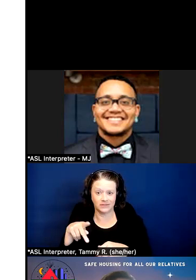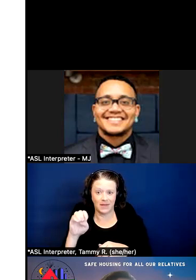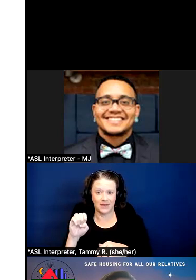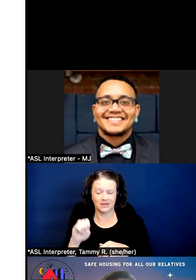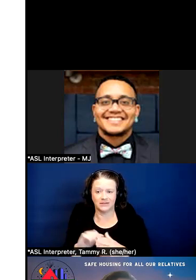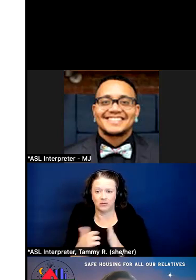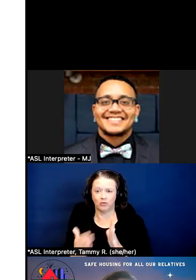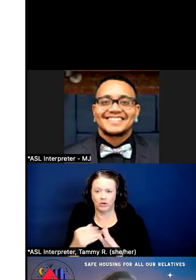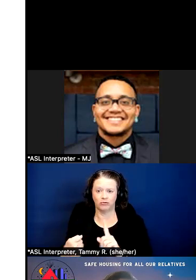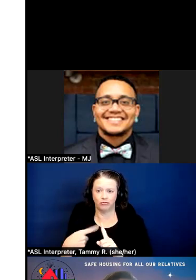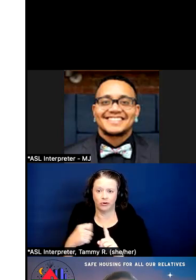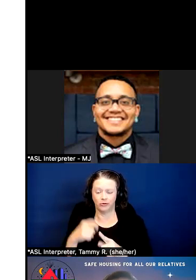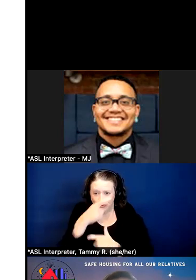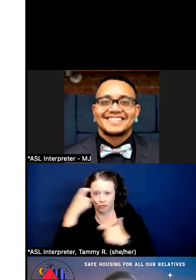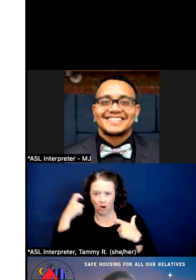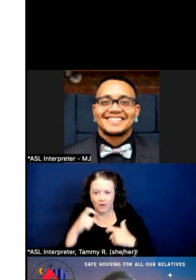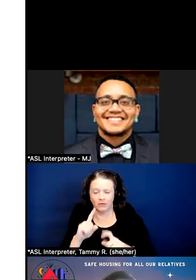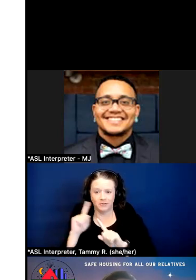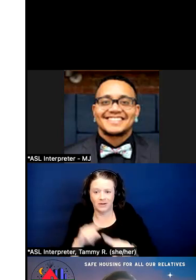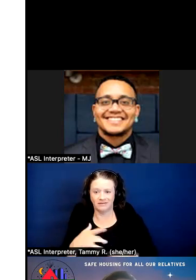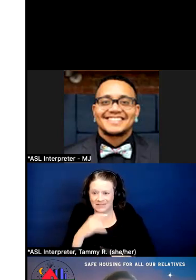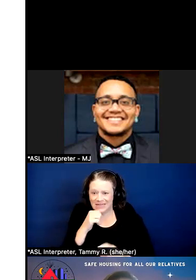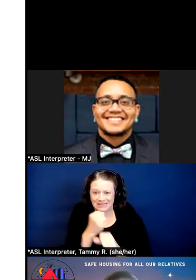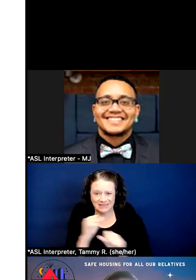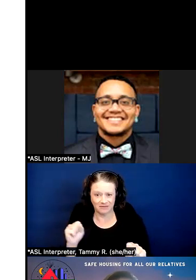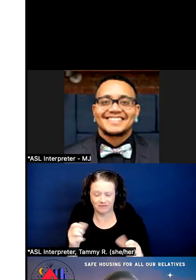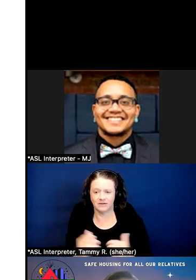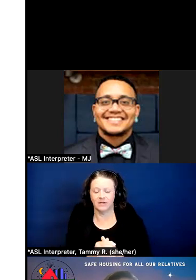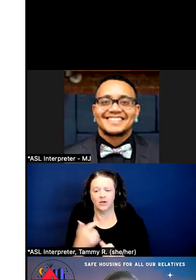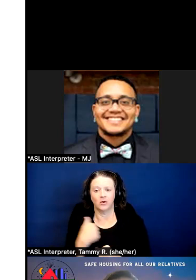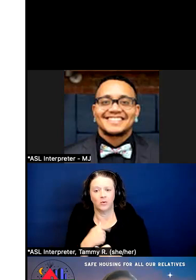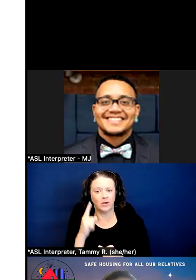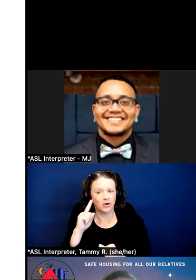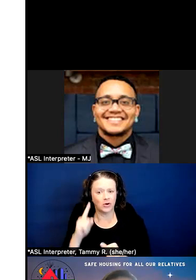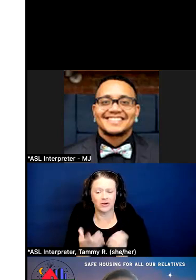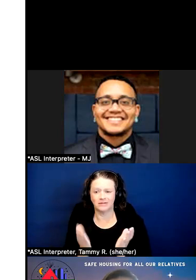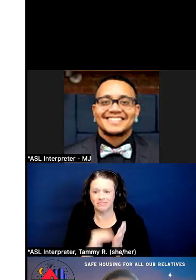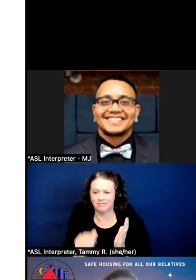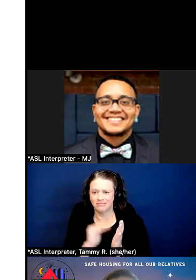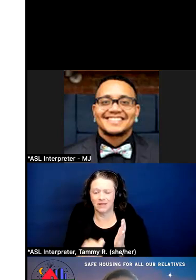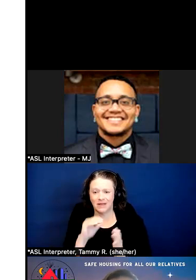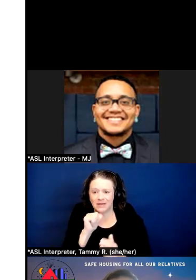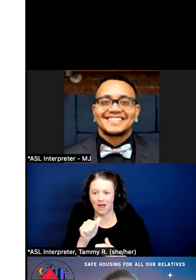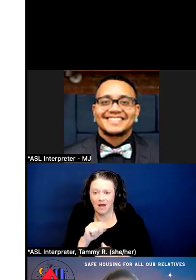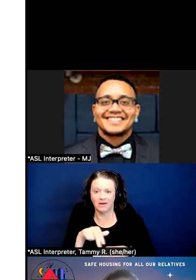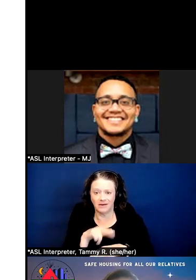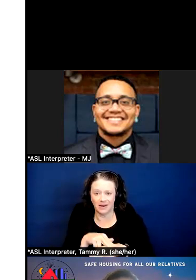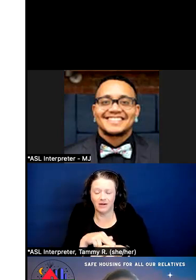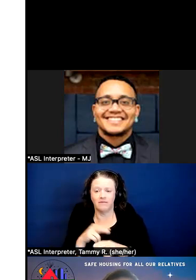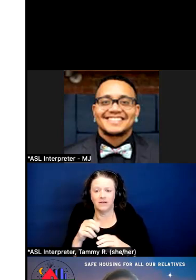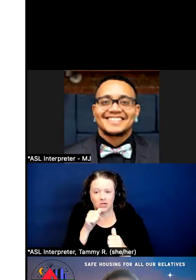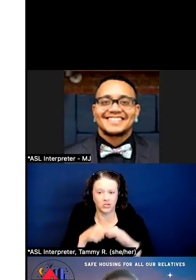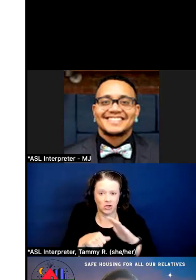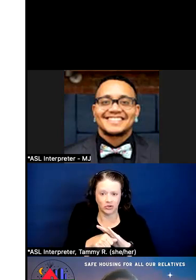trauma responses. We repeatedly heard that non-Native shelter and housing was not merely unsupportive, but